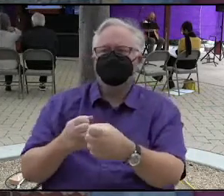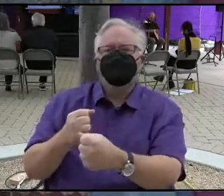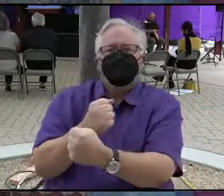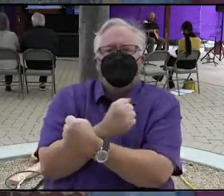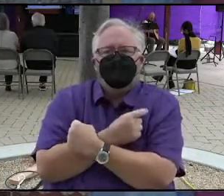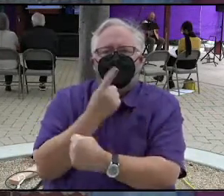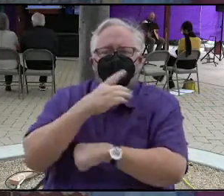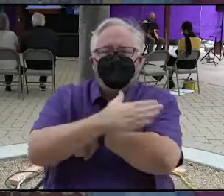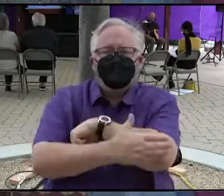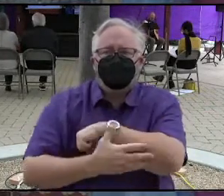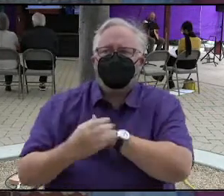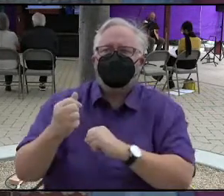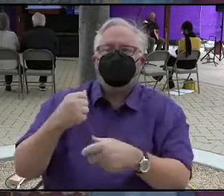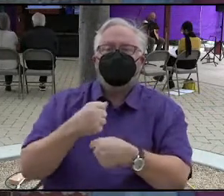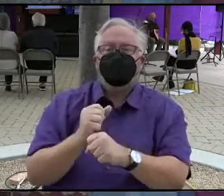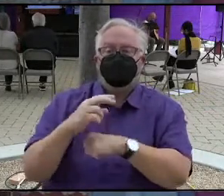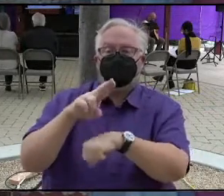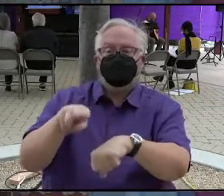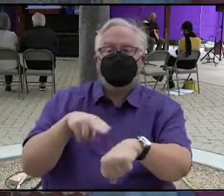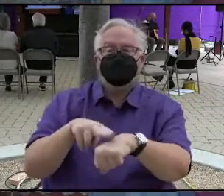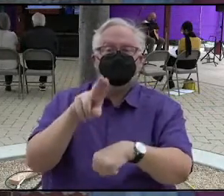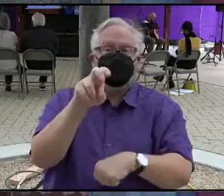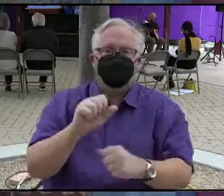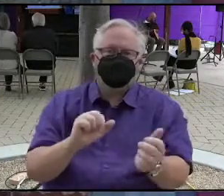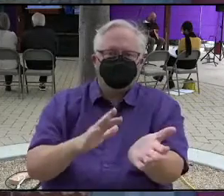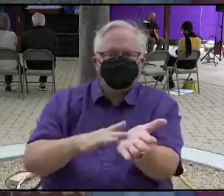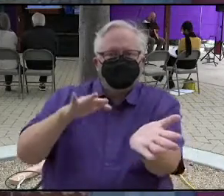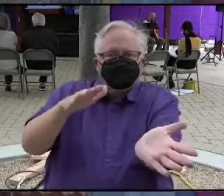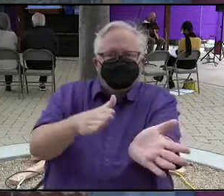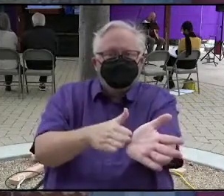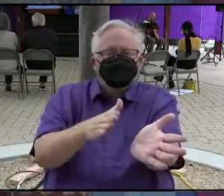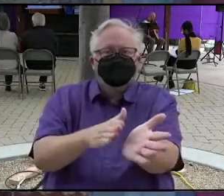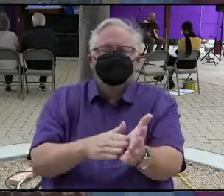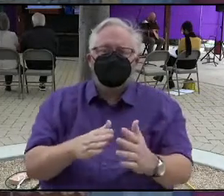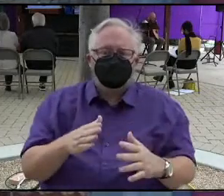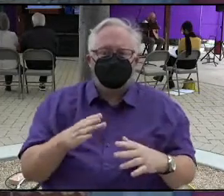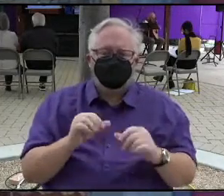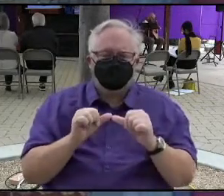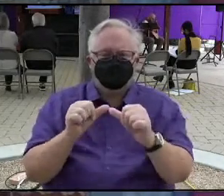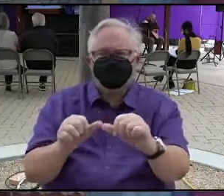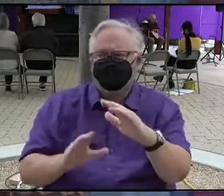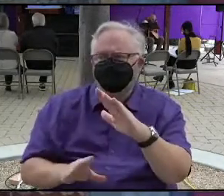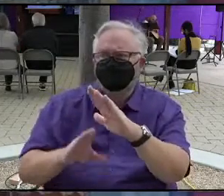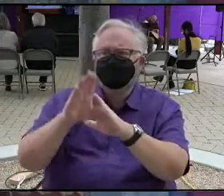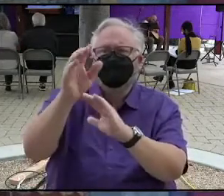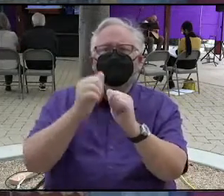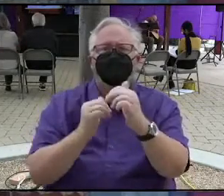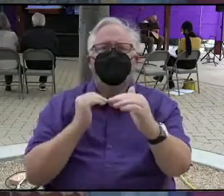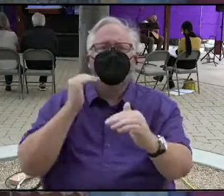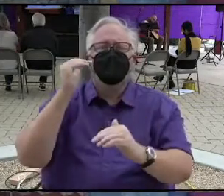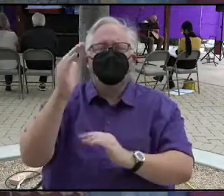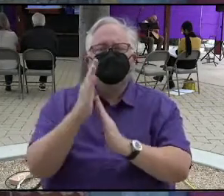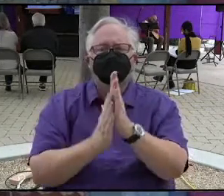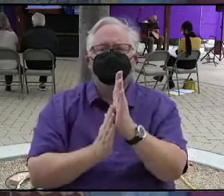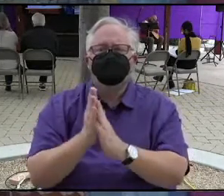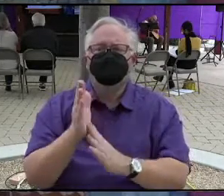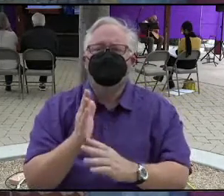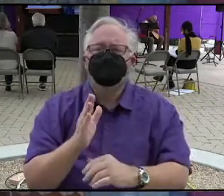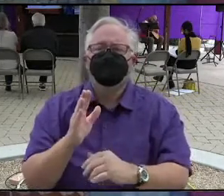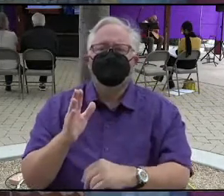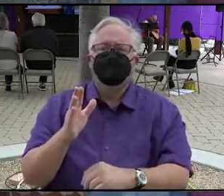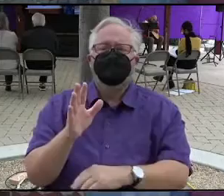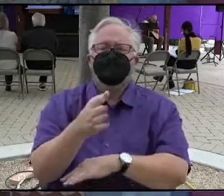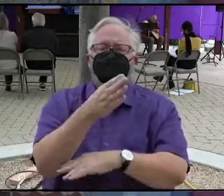the nation. These tendencies reached a kind of apogee with the overblown patriotic fervor of the First World War."